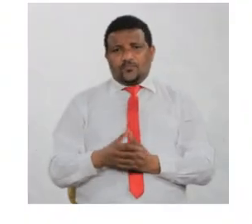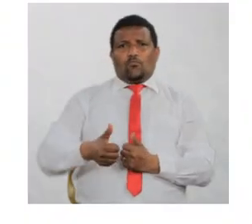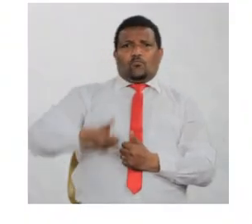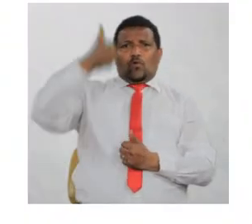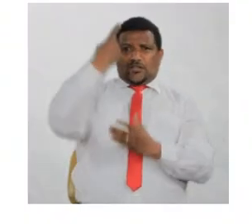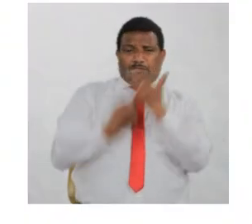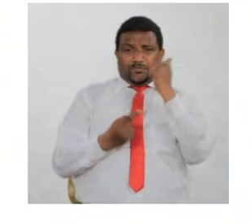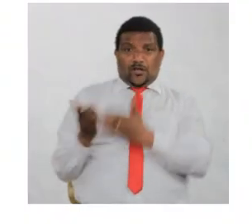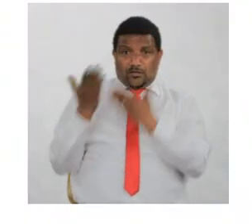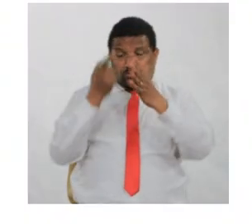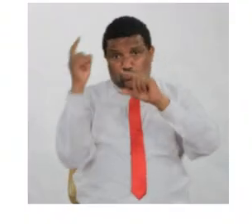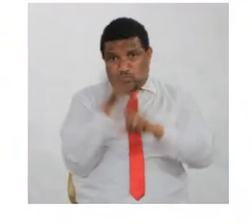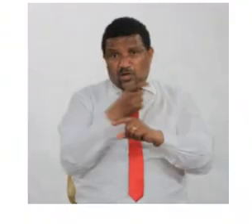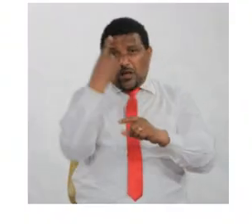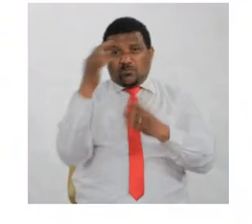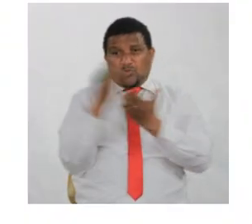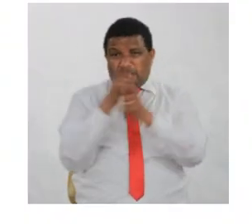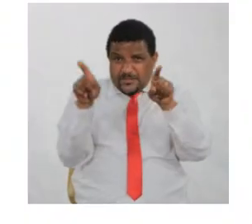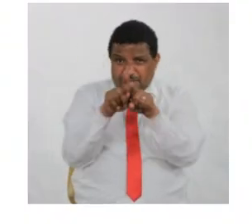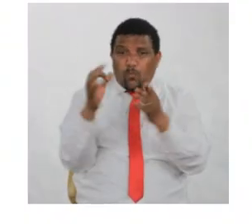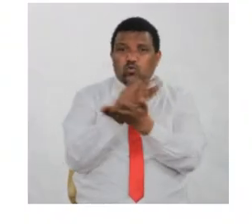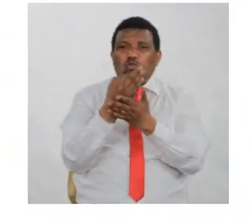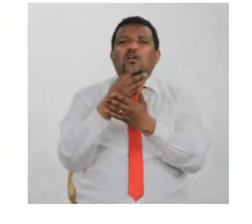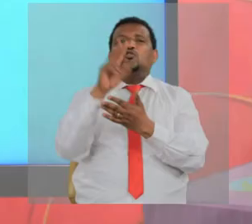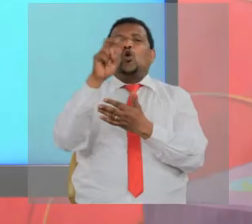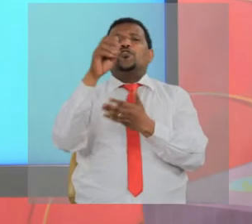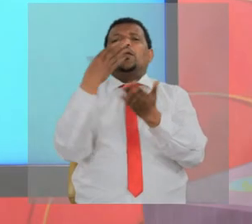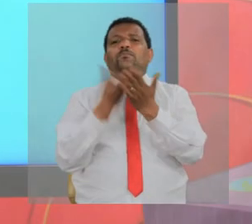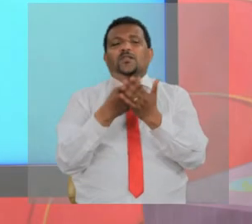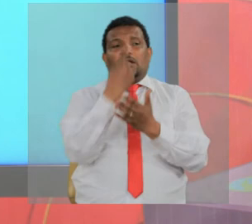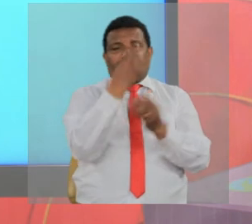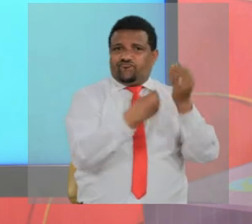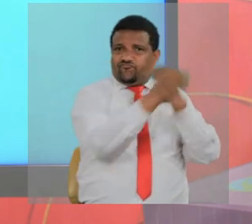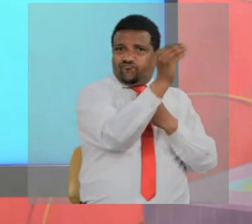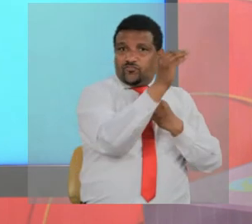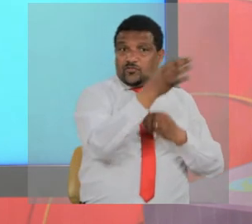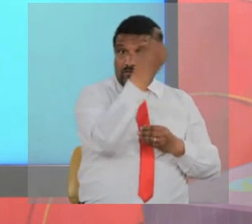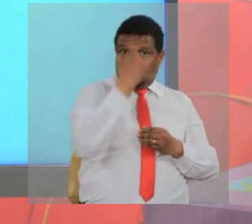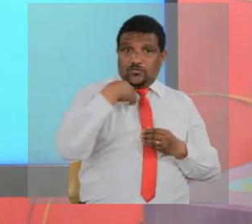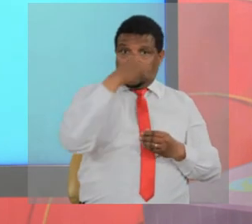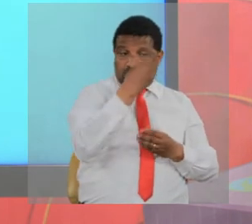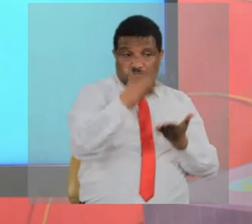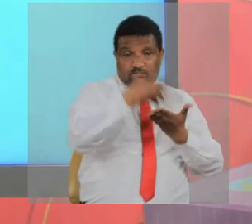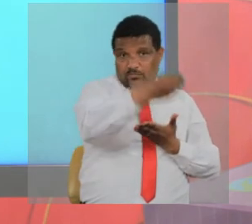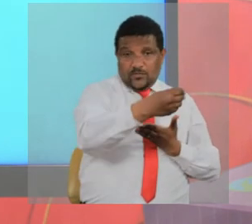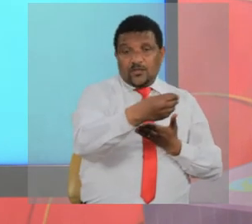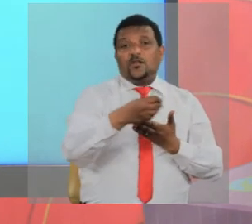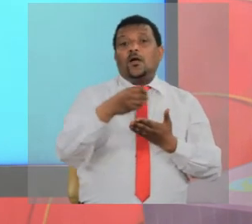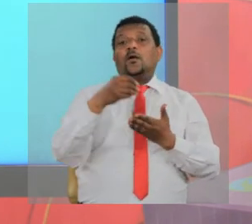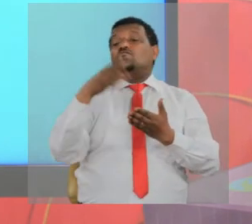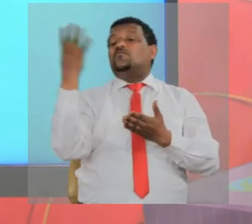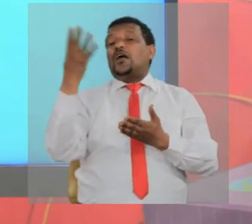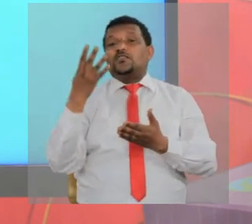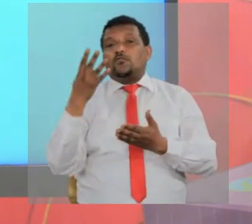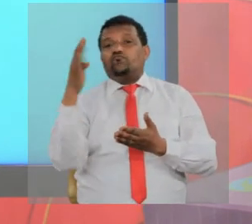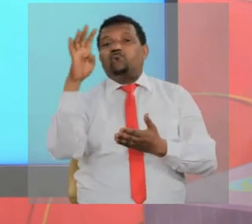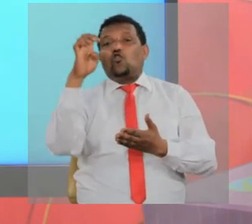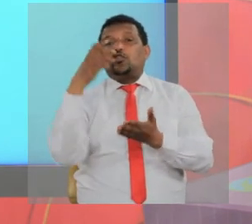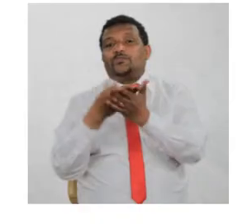sell one product or the same product by 20 birr for one individual and by 40 birr for the